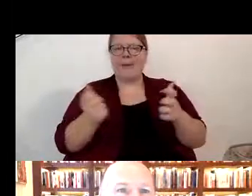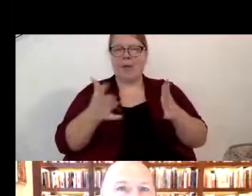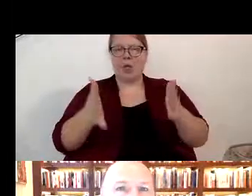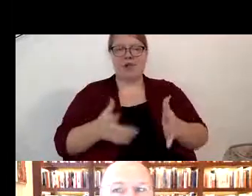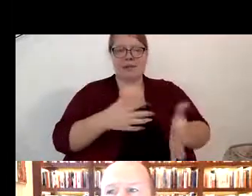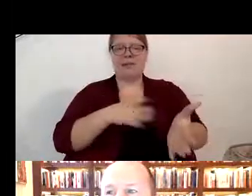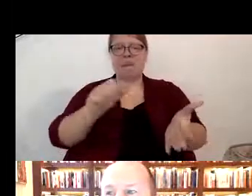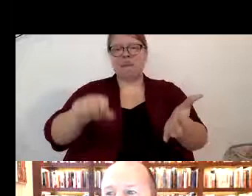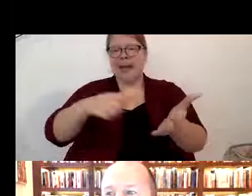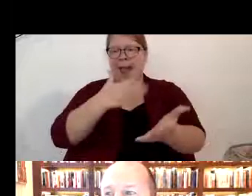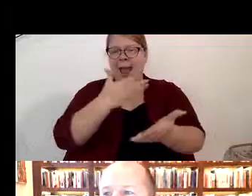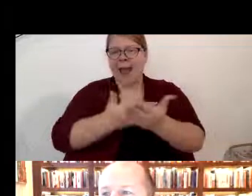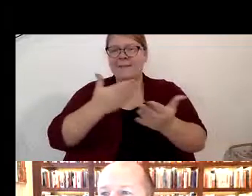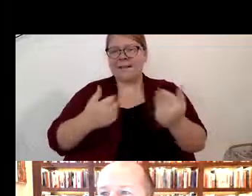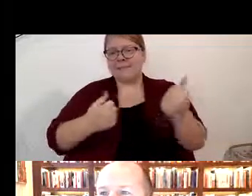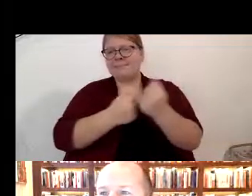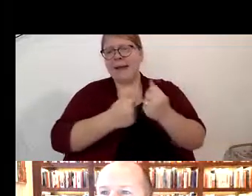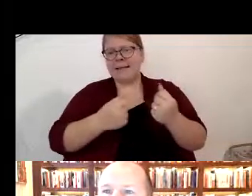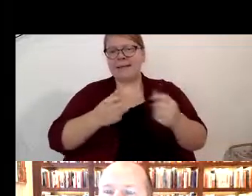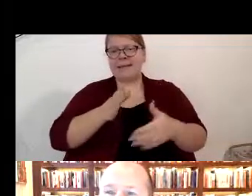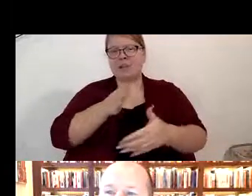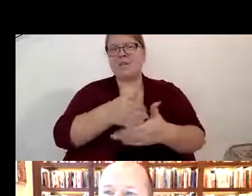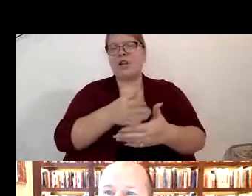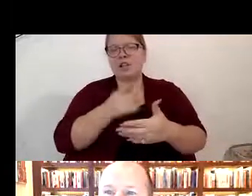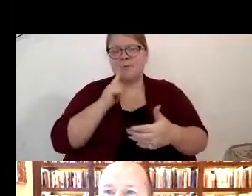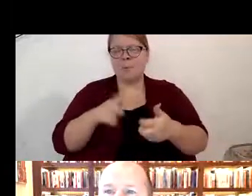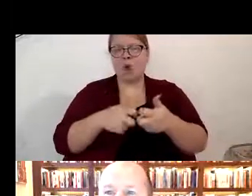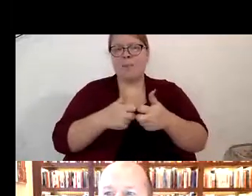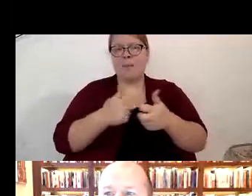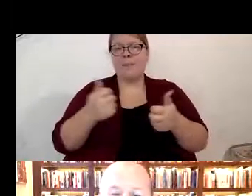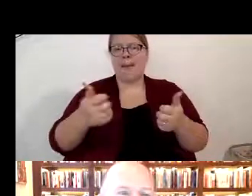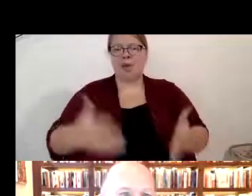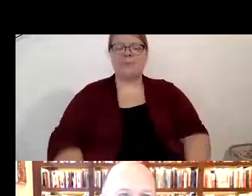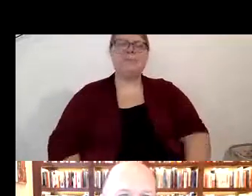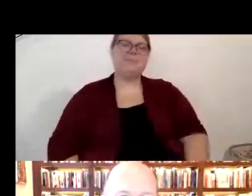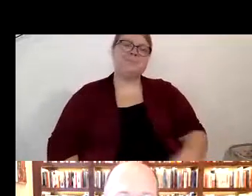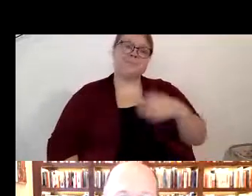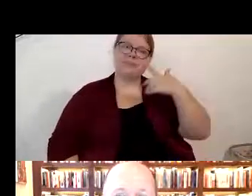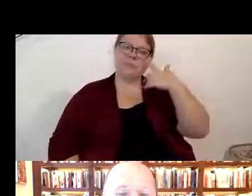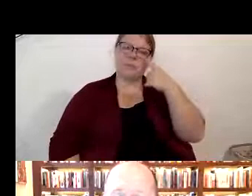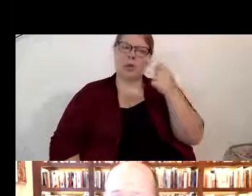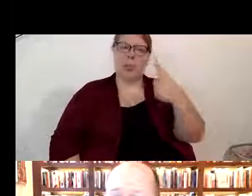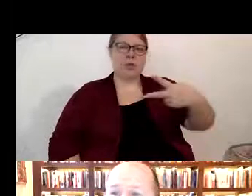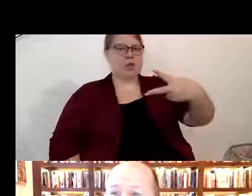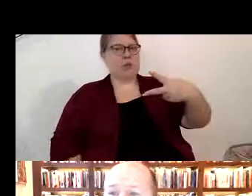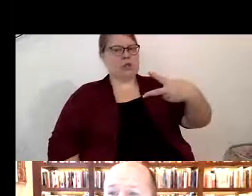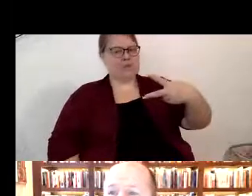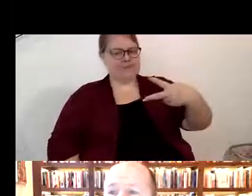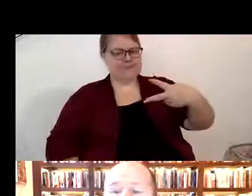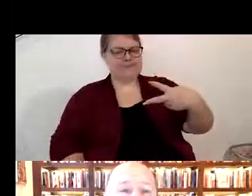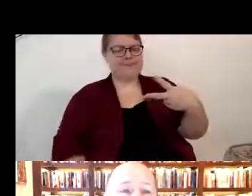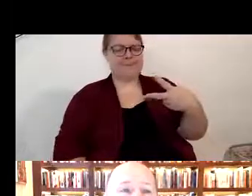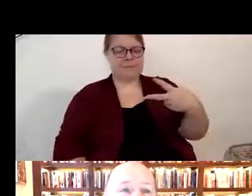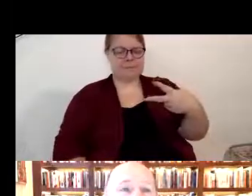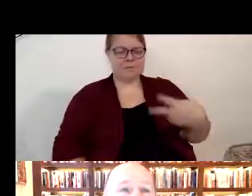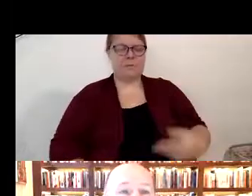evidence-based intervention with problem gamblers. So there's two parts to mindfulness. And